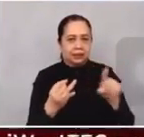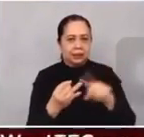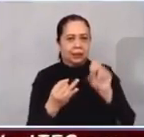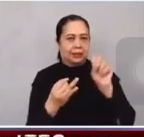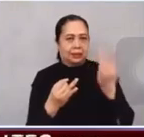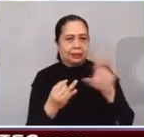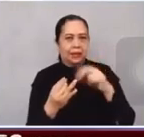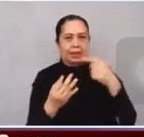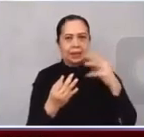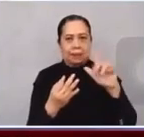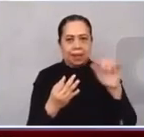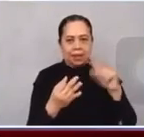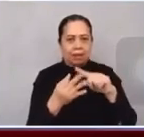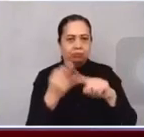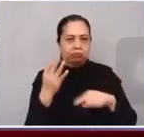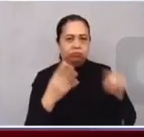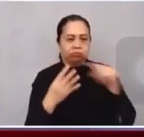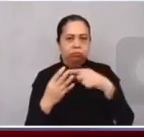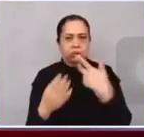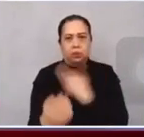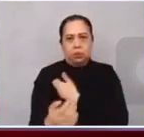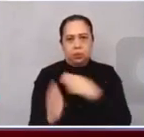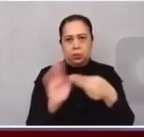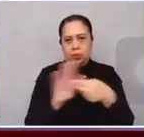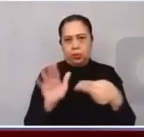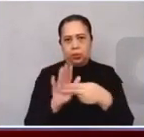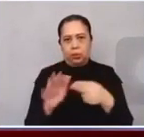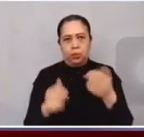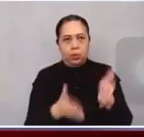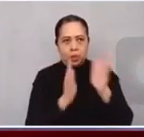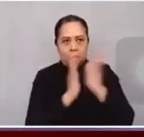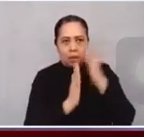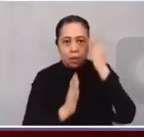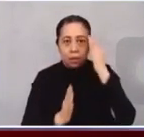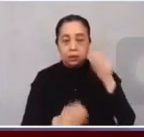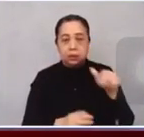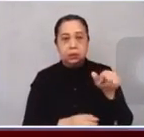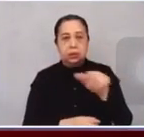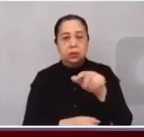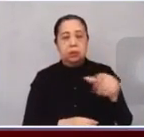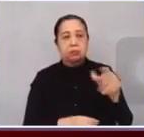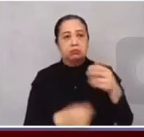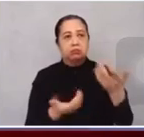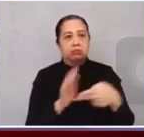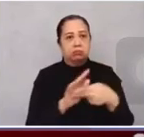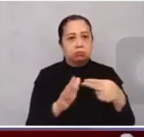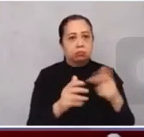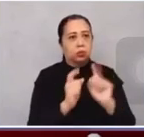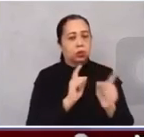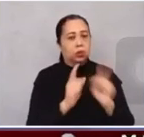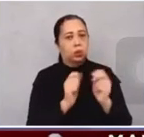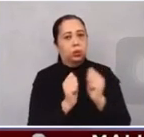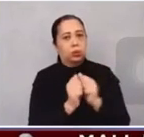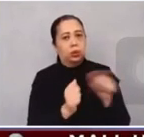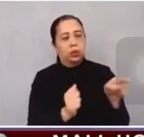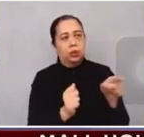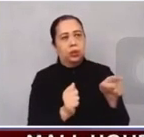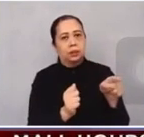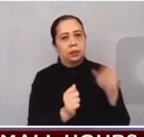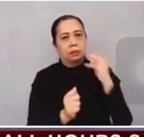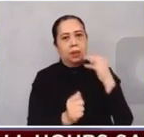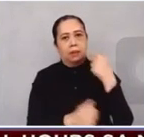Gamaleya. We will advise Moderna also to apply for the boosters. We will talk to Mama Gloriani,